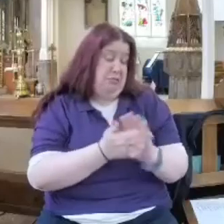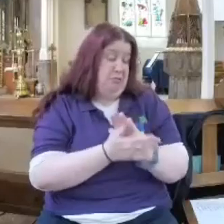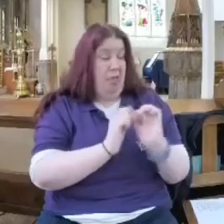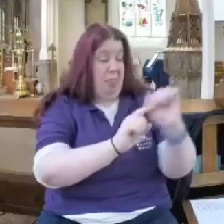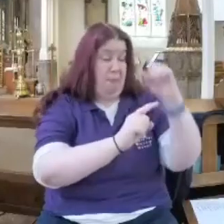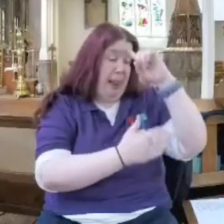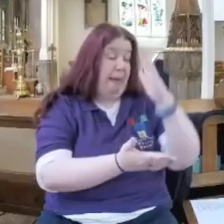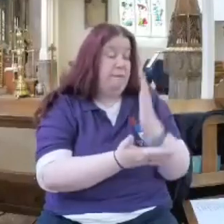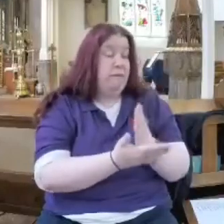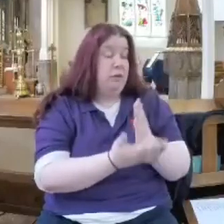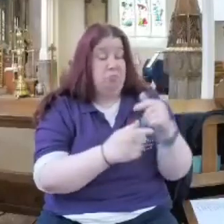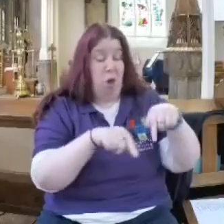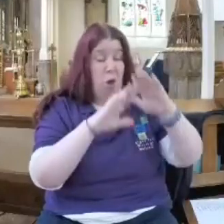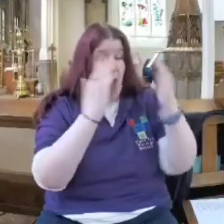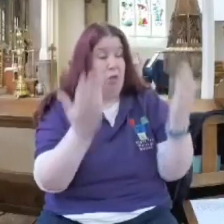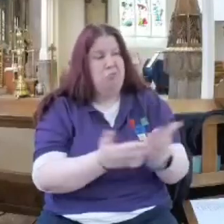old.